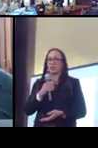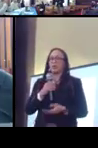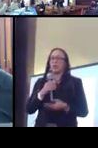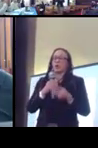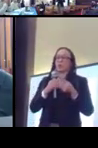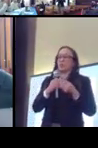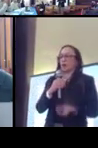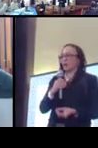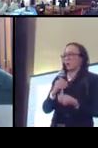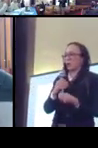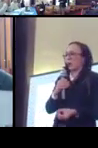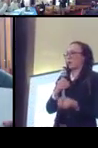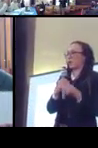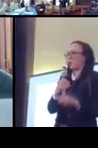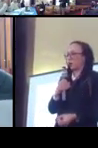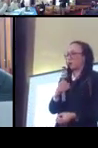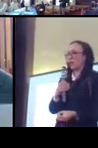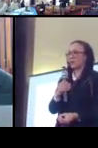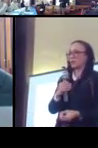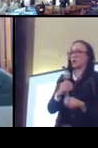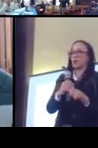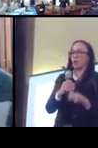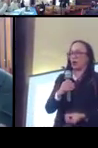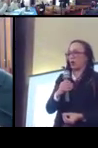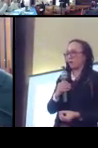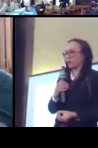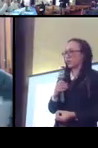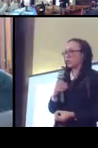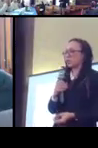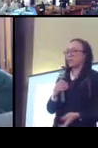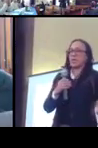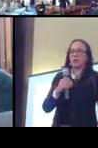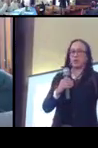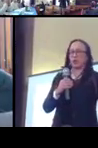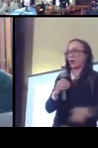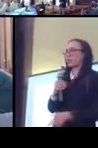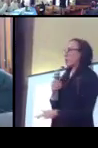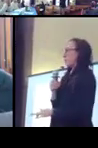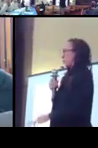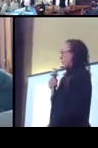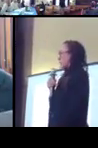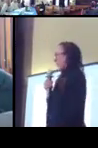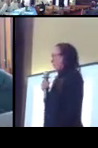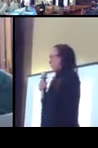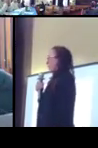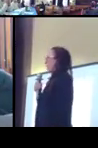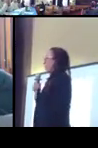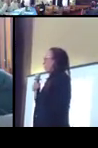of this process was not a part of one phase. It was not one conversation. It was a thread that ran